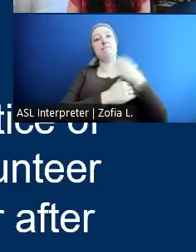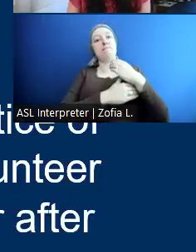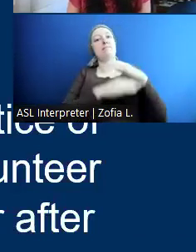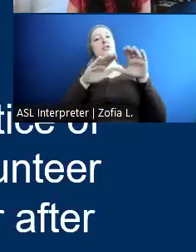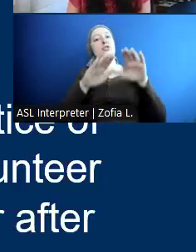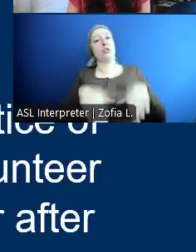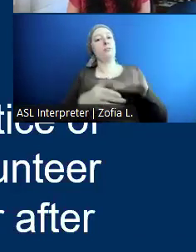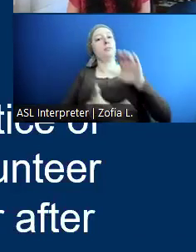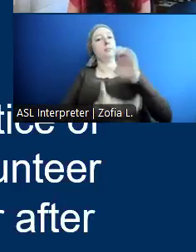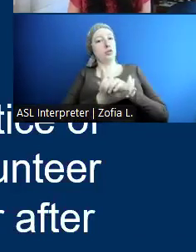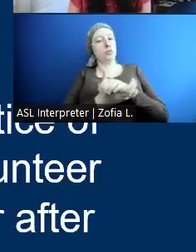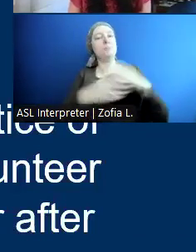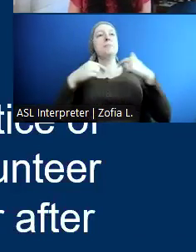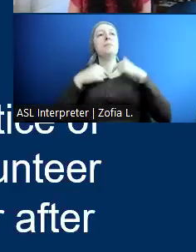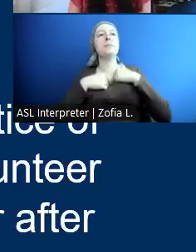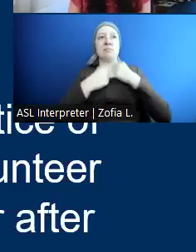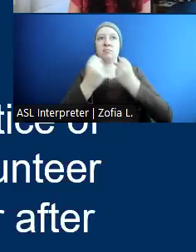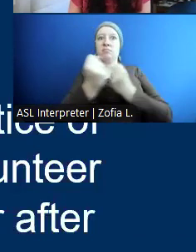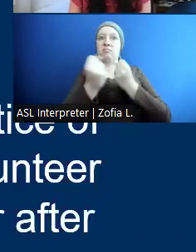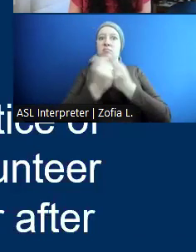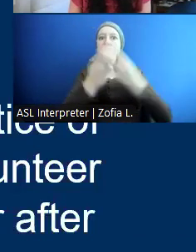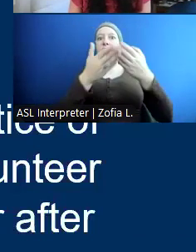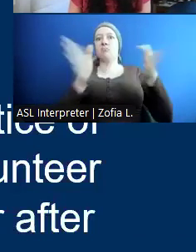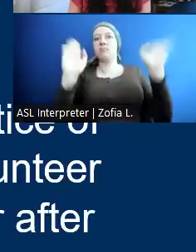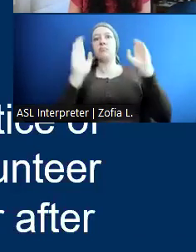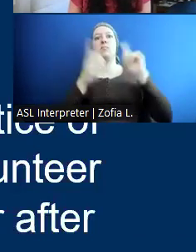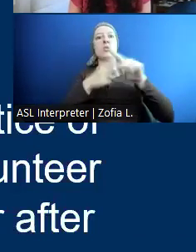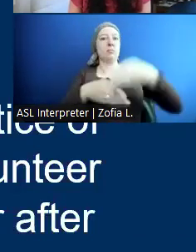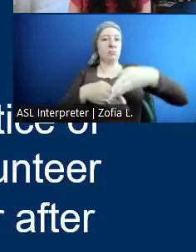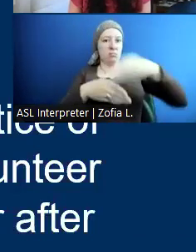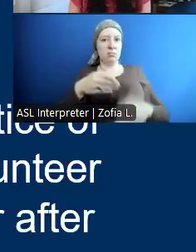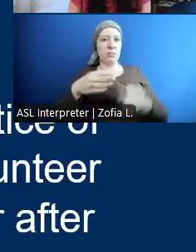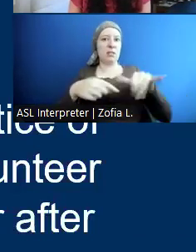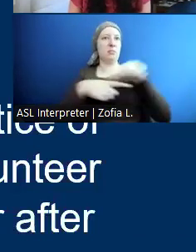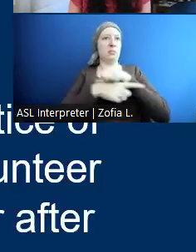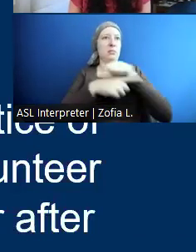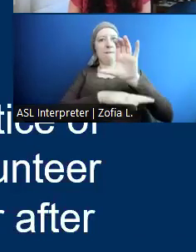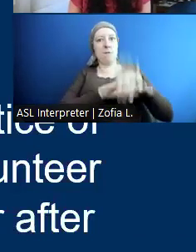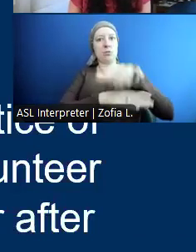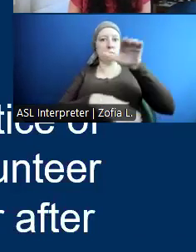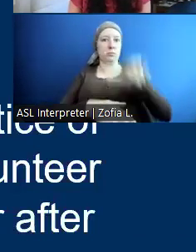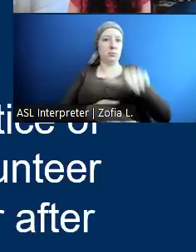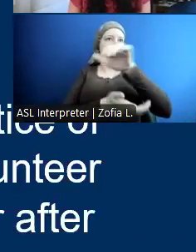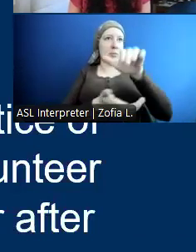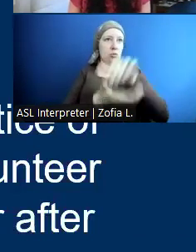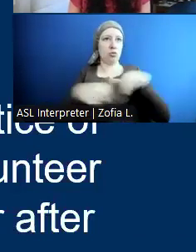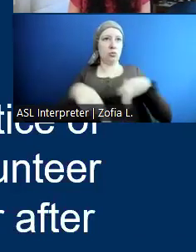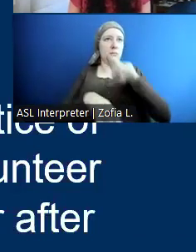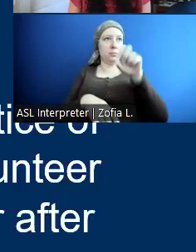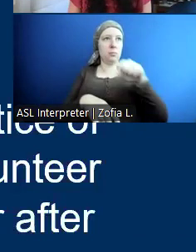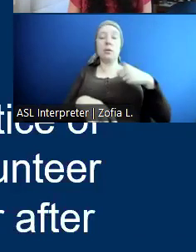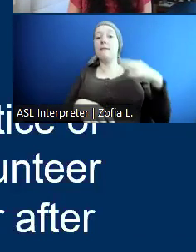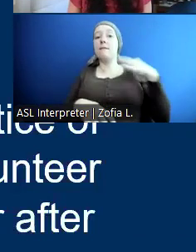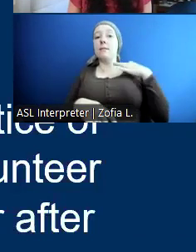marriage. I advocate publicly to end this practice of forced child marriage here in the United States, and I also volunteer as a